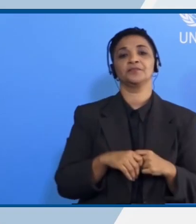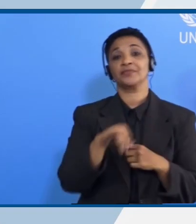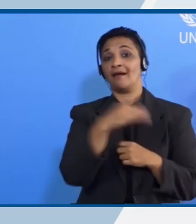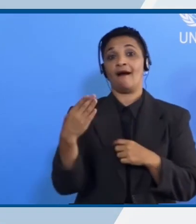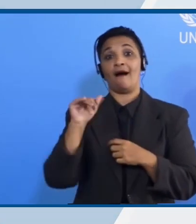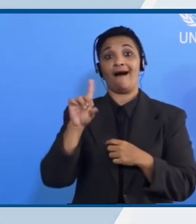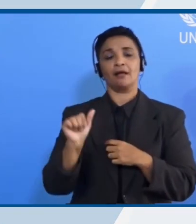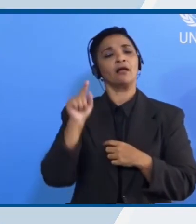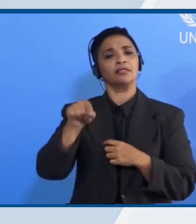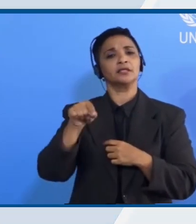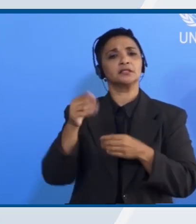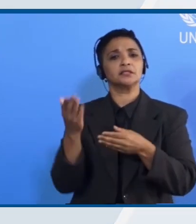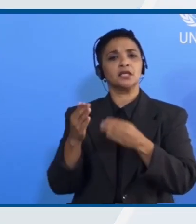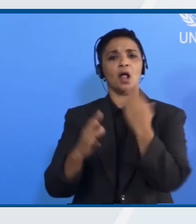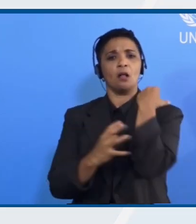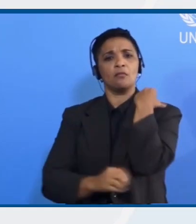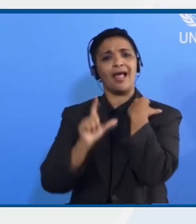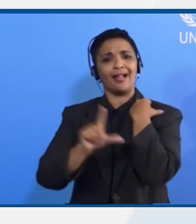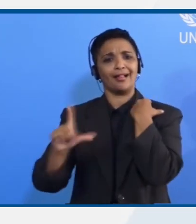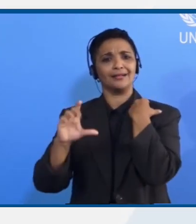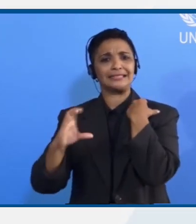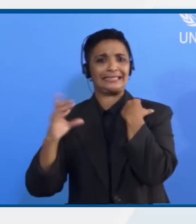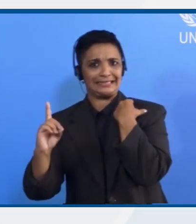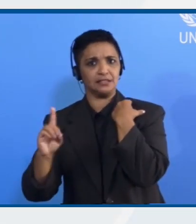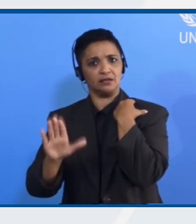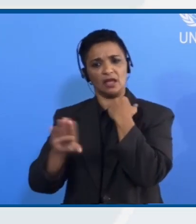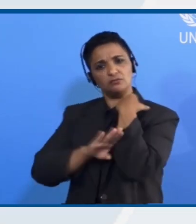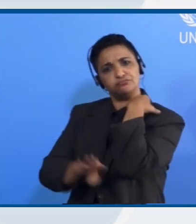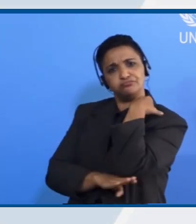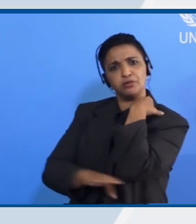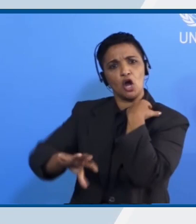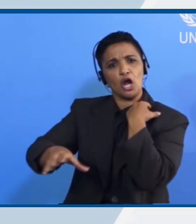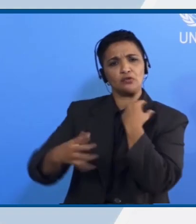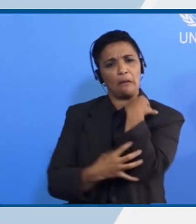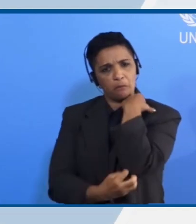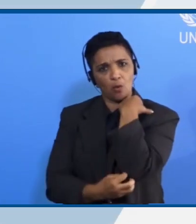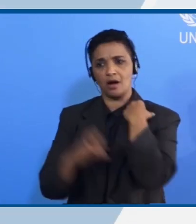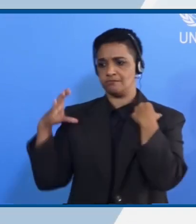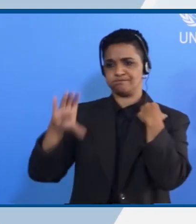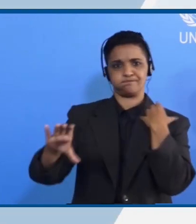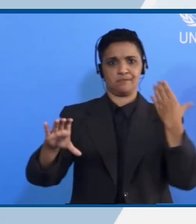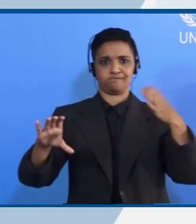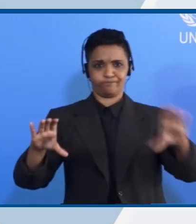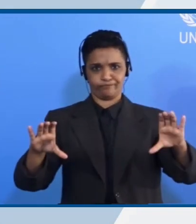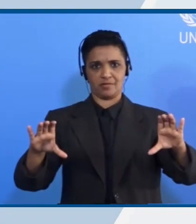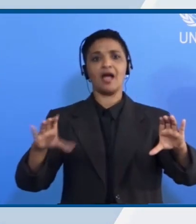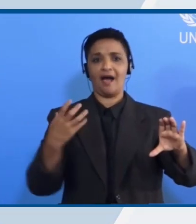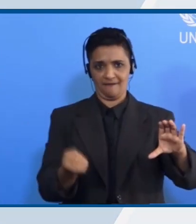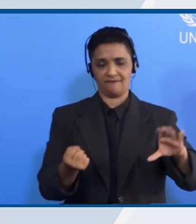Development Association, low-income countries receiving subsidized funding. Those 2 vehicles of funding